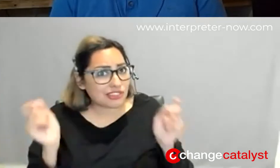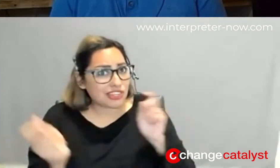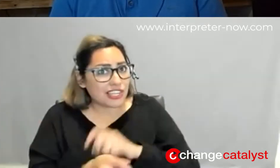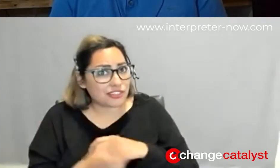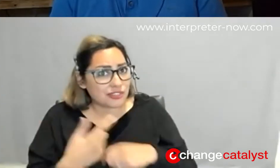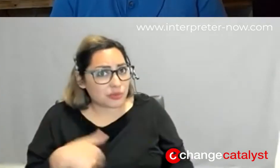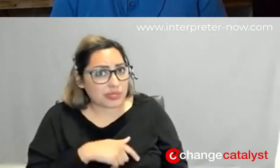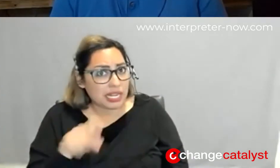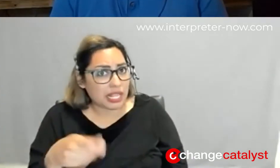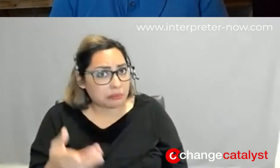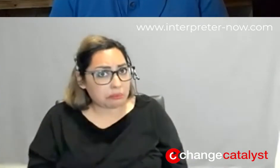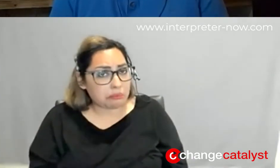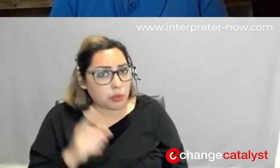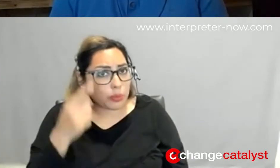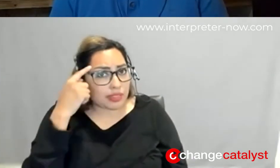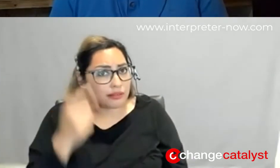need?